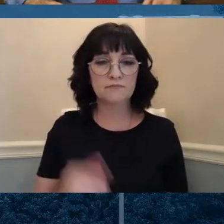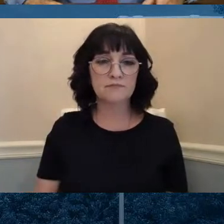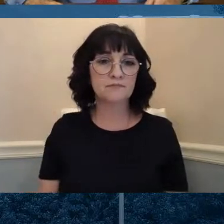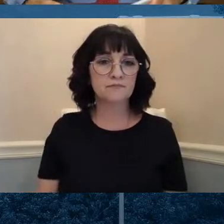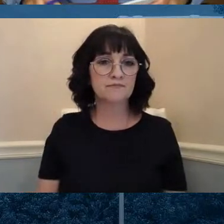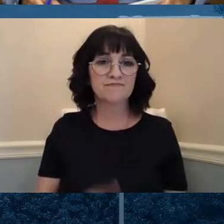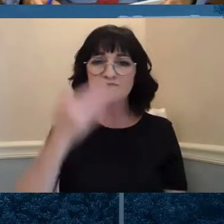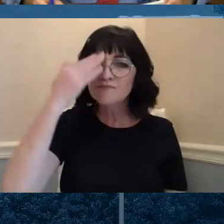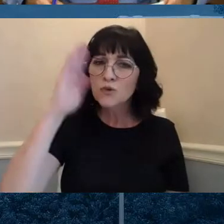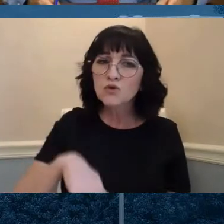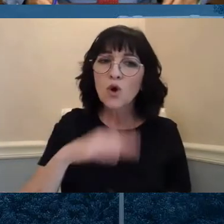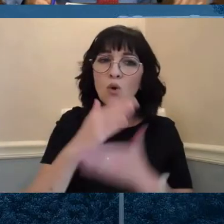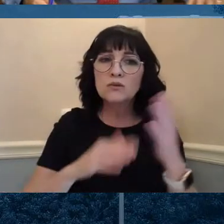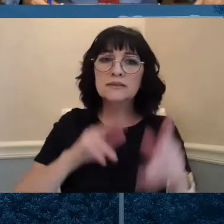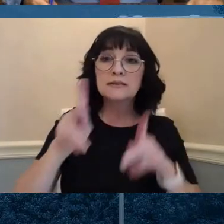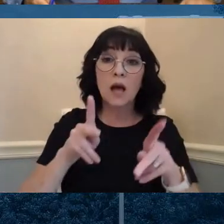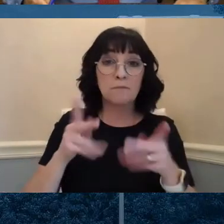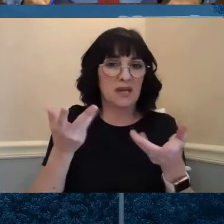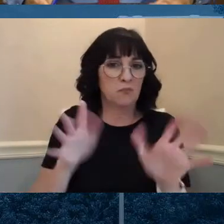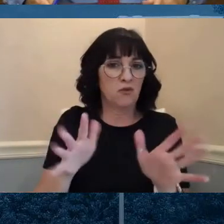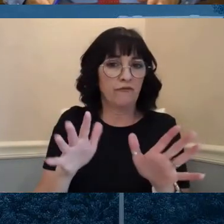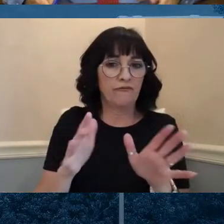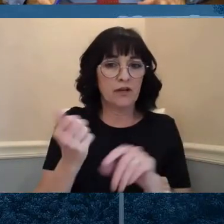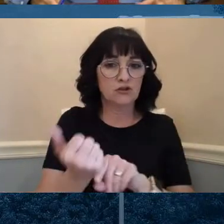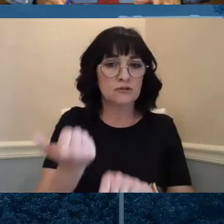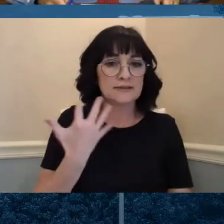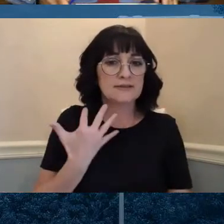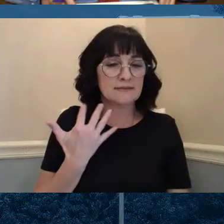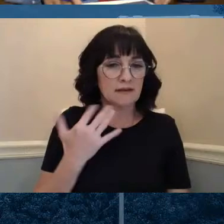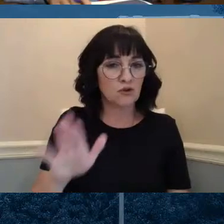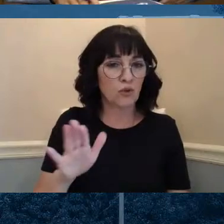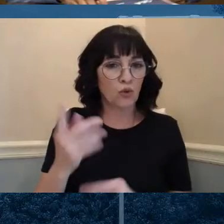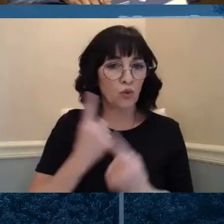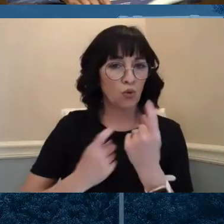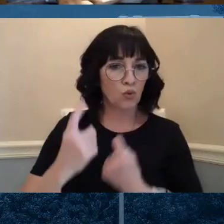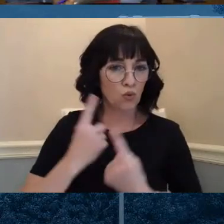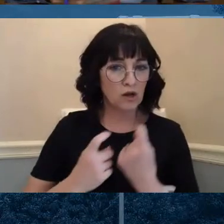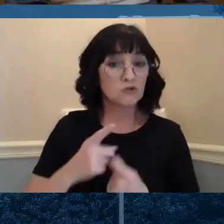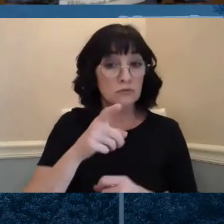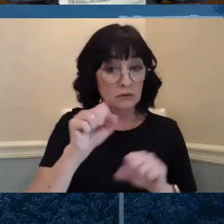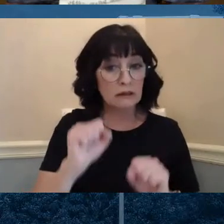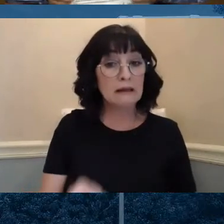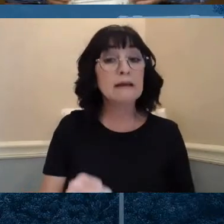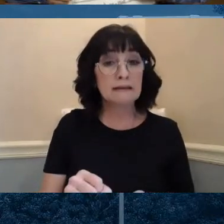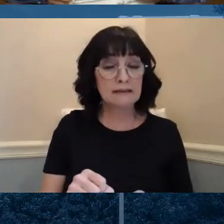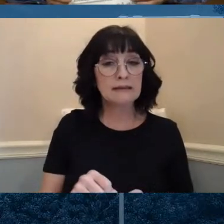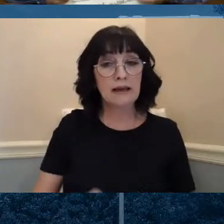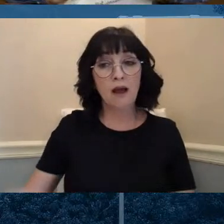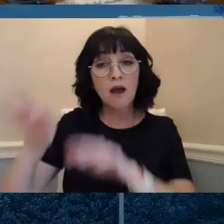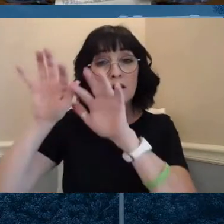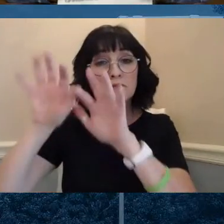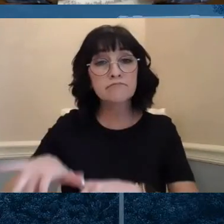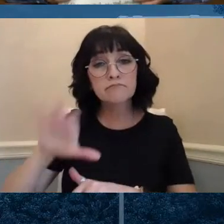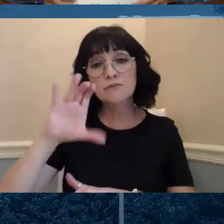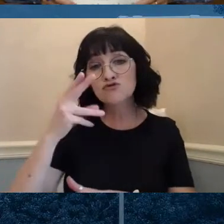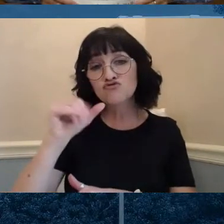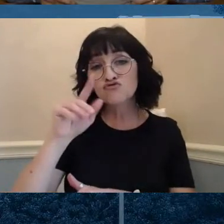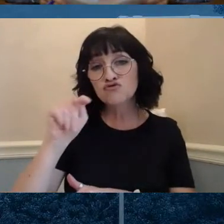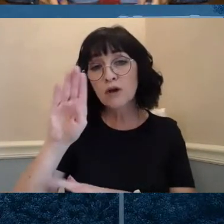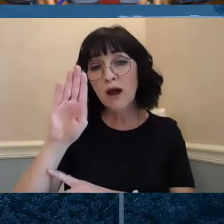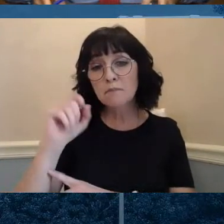that were pre-submitted. You can submit additional questions in the chat box. And we